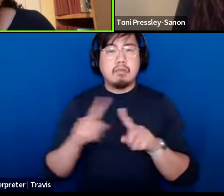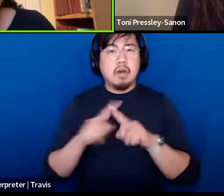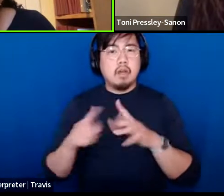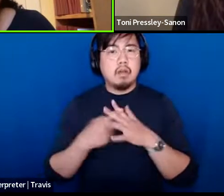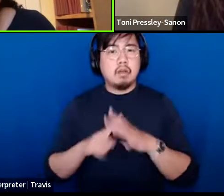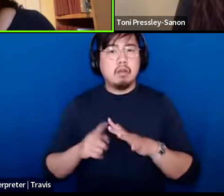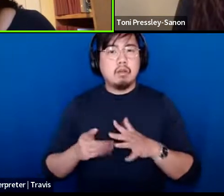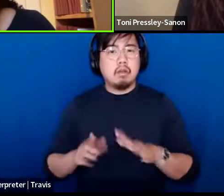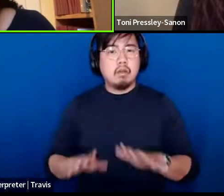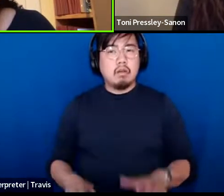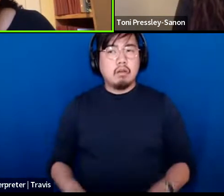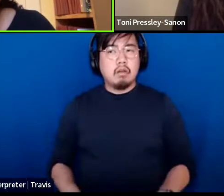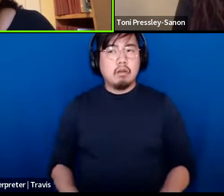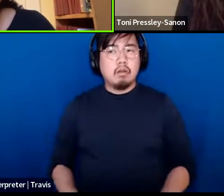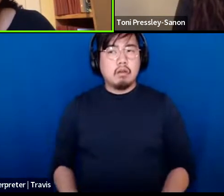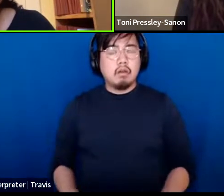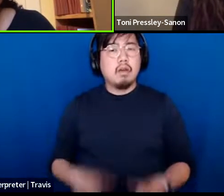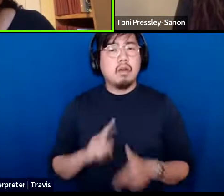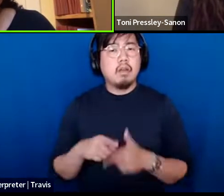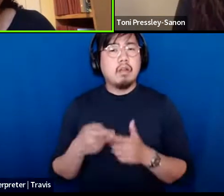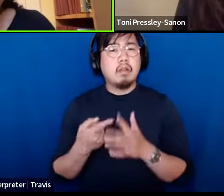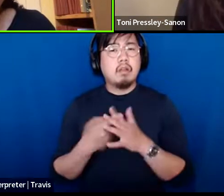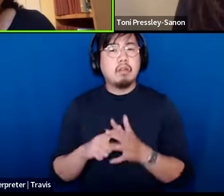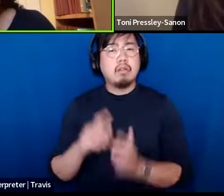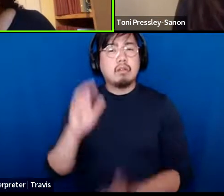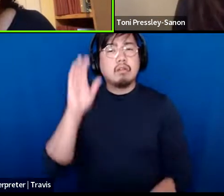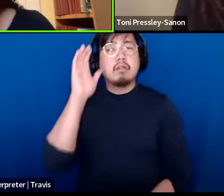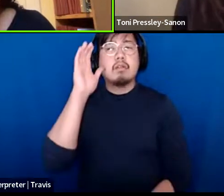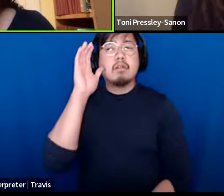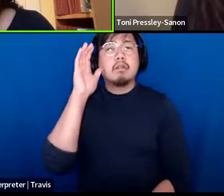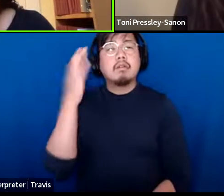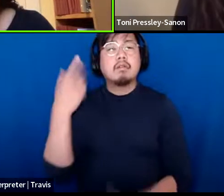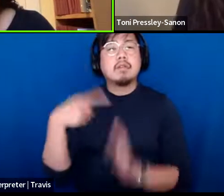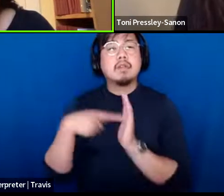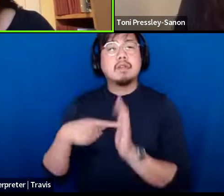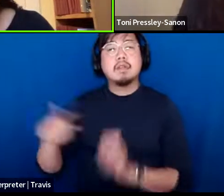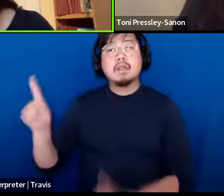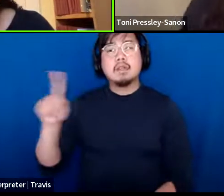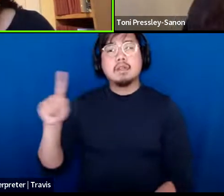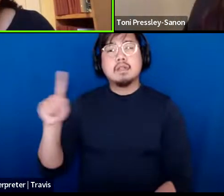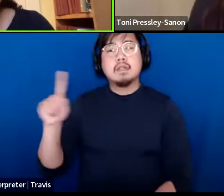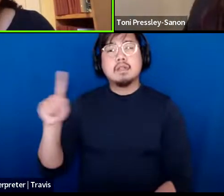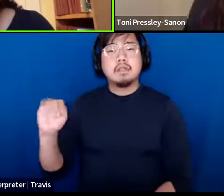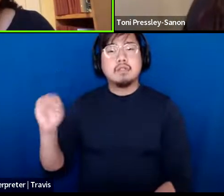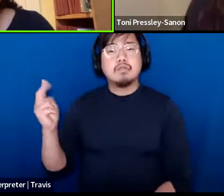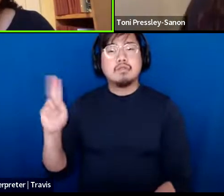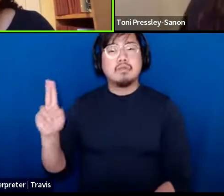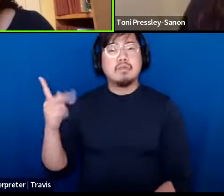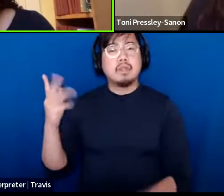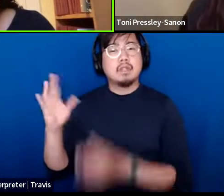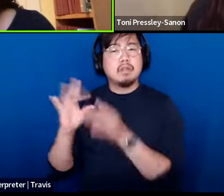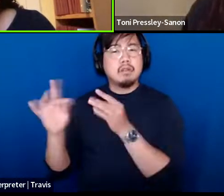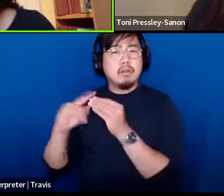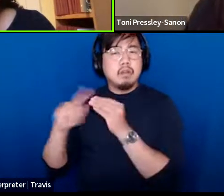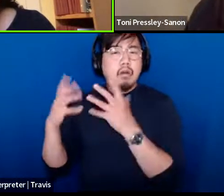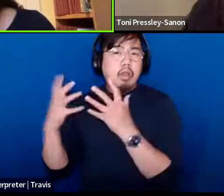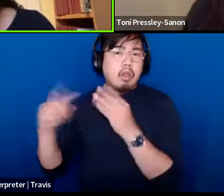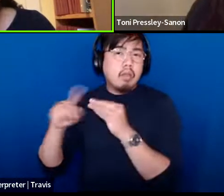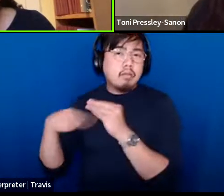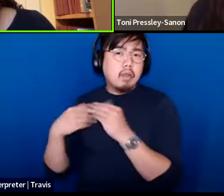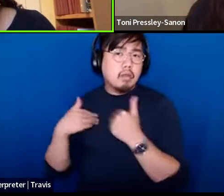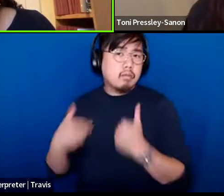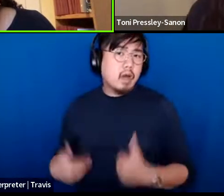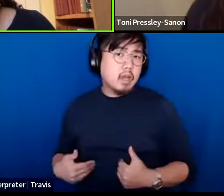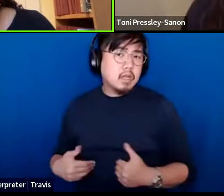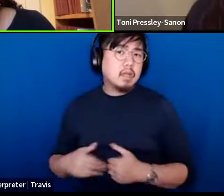these teachings. I'm thinking of people like Zenju Earthlin Manuel, who talks so much about the body. You know, I could